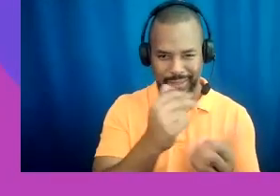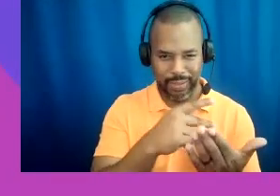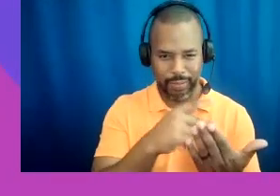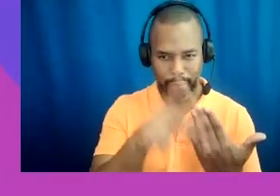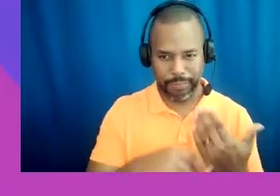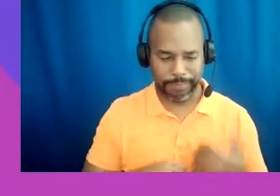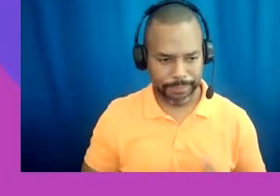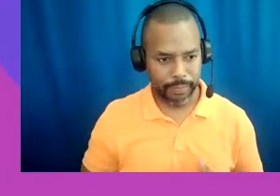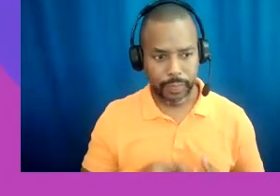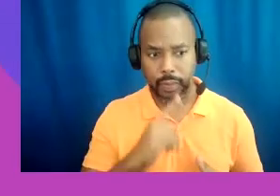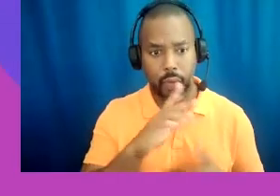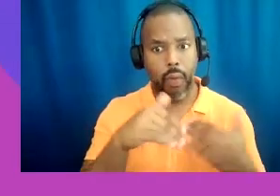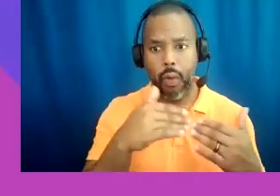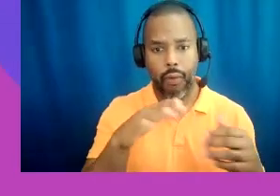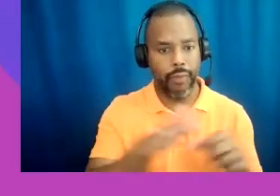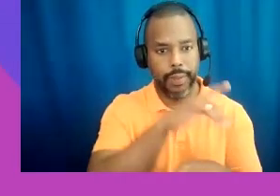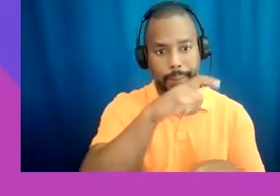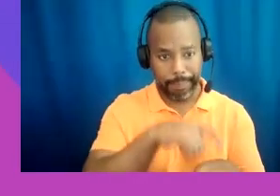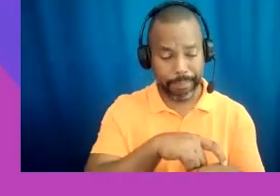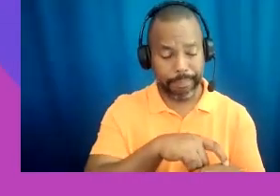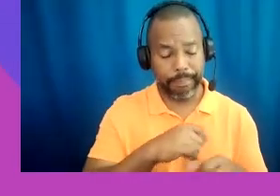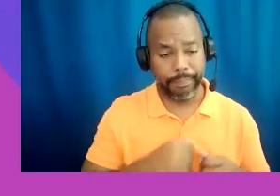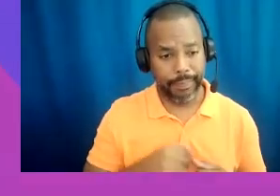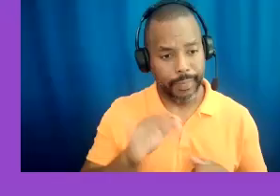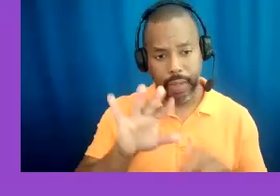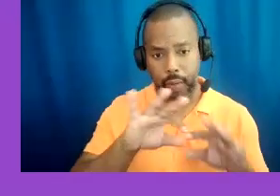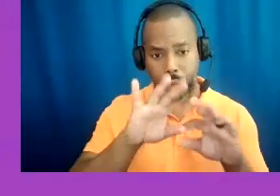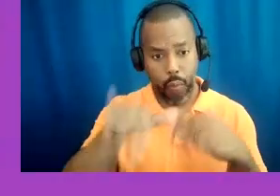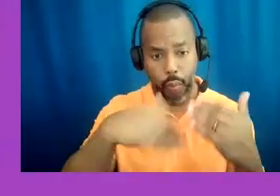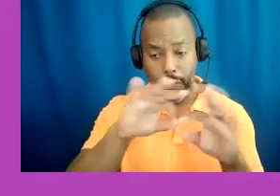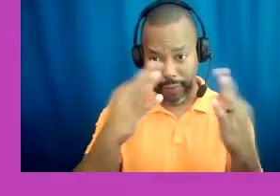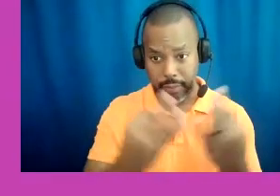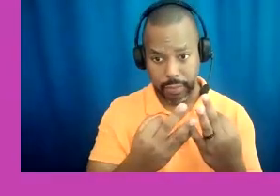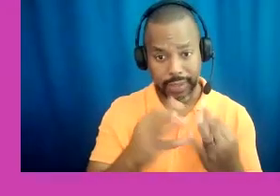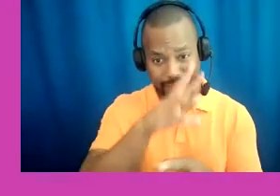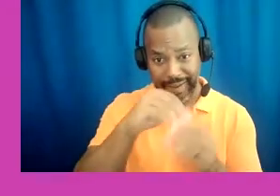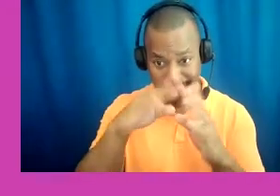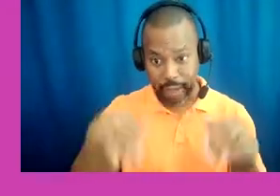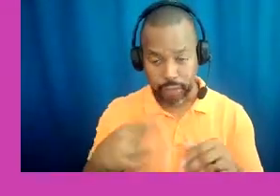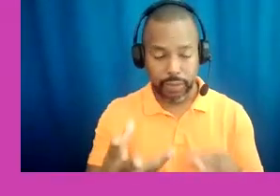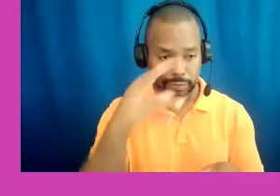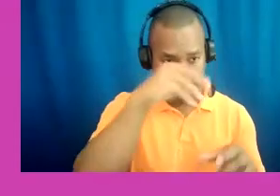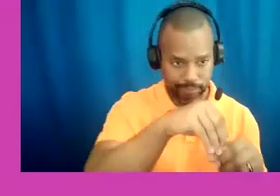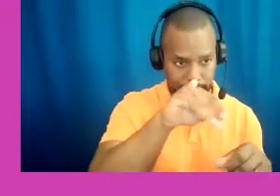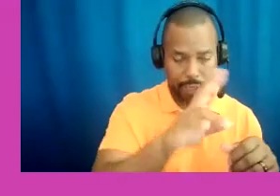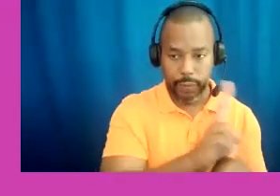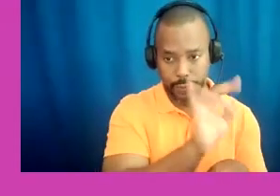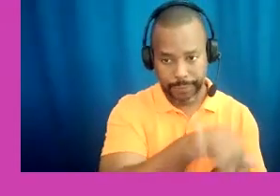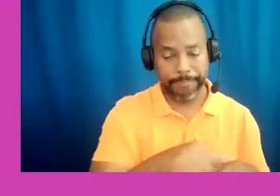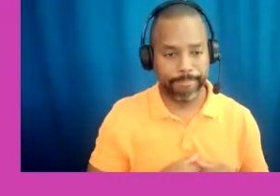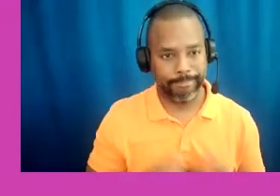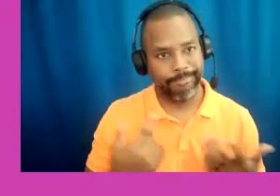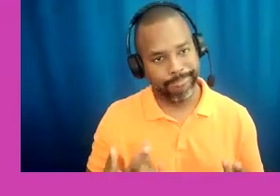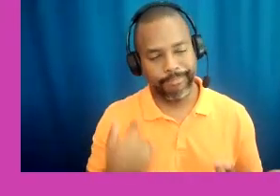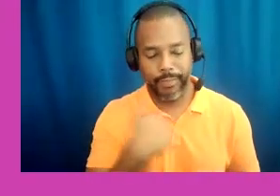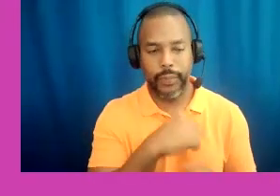is available to all full-time benefit eligible employees and anyone in their household. So we all work in a